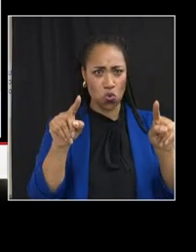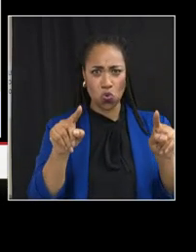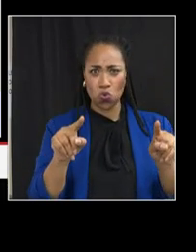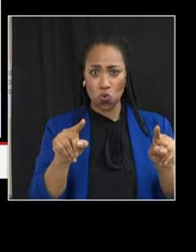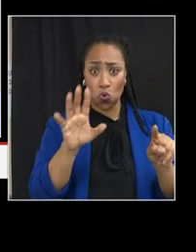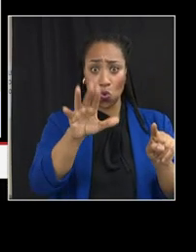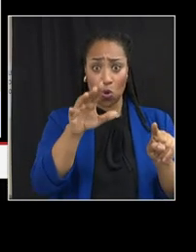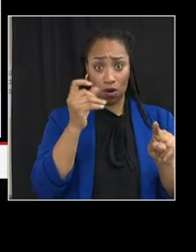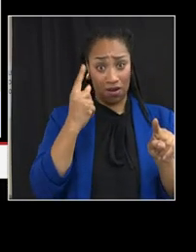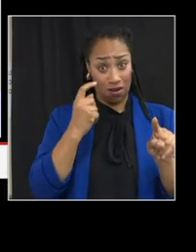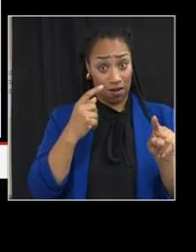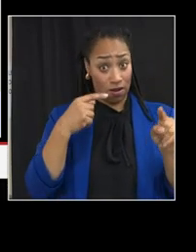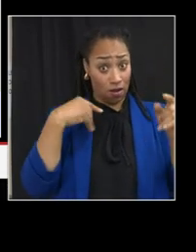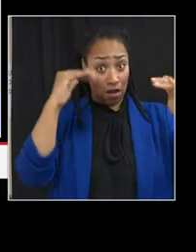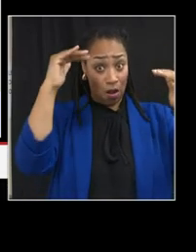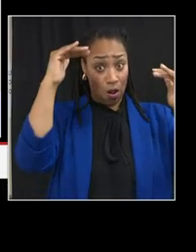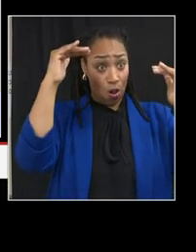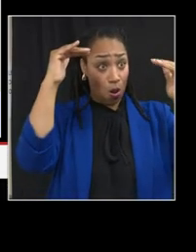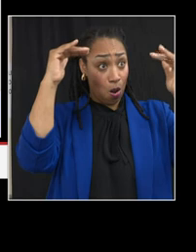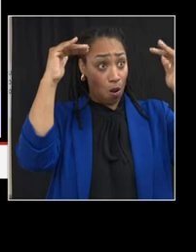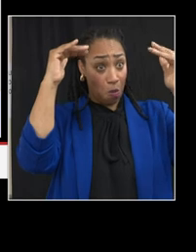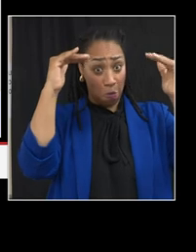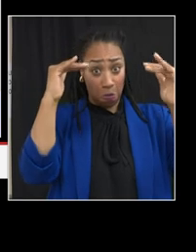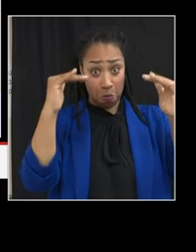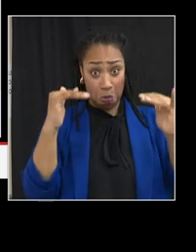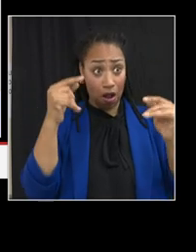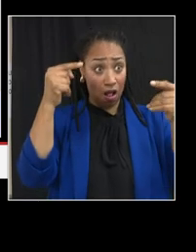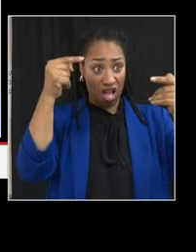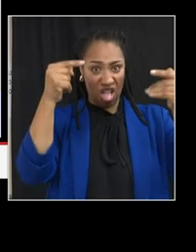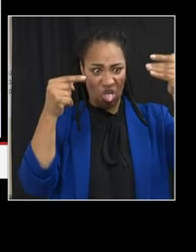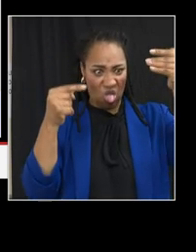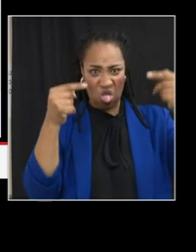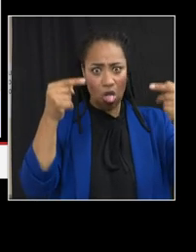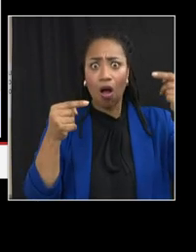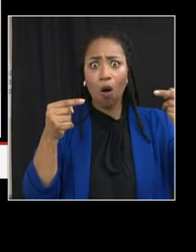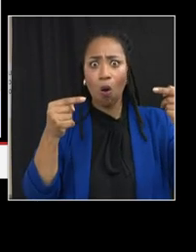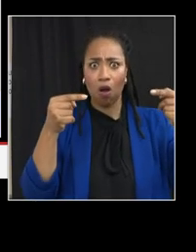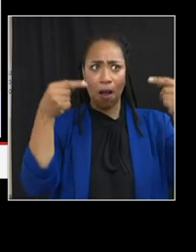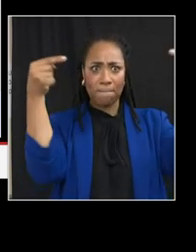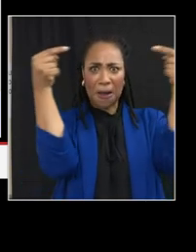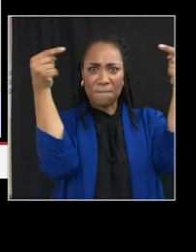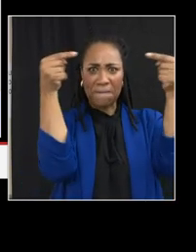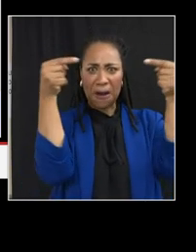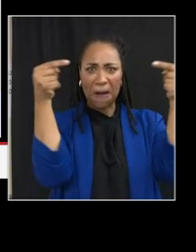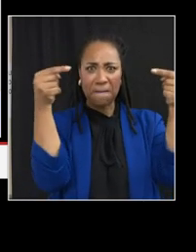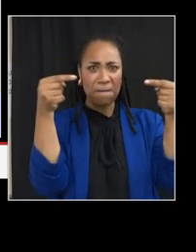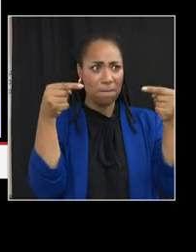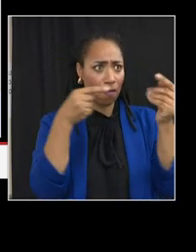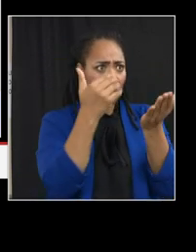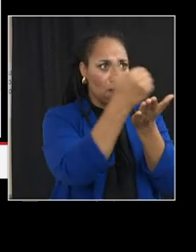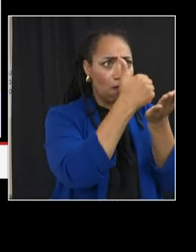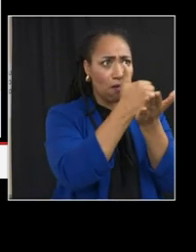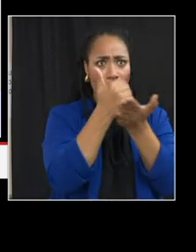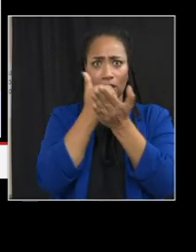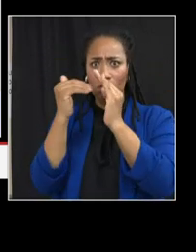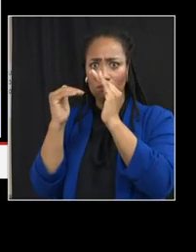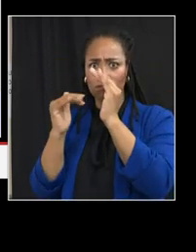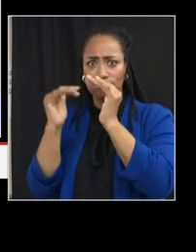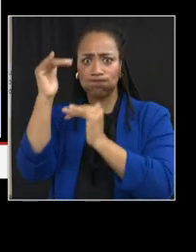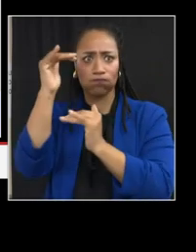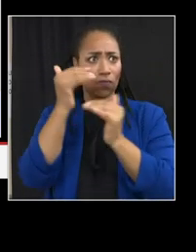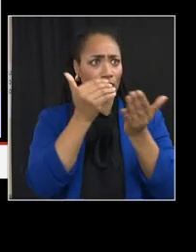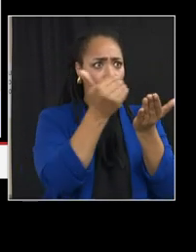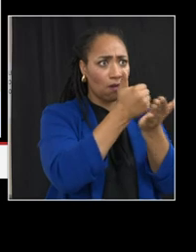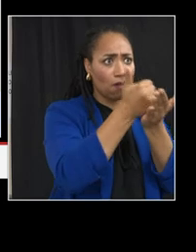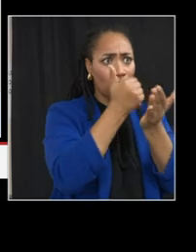And so that's why this budget exercise is so important. Another thing that I'm proud of is that we get